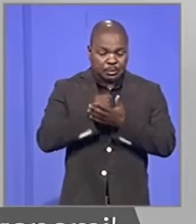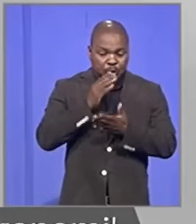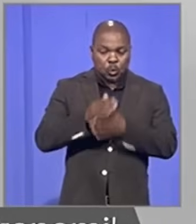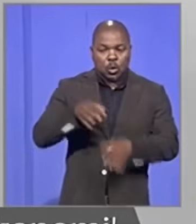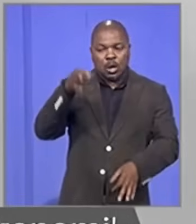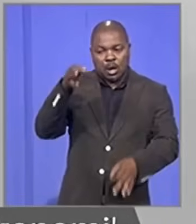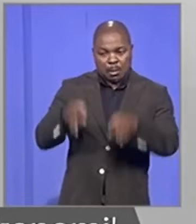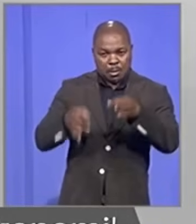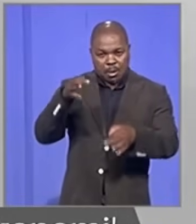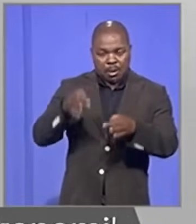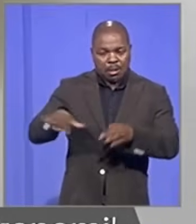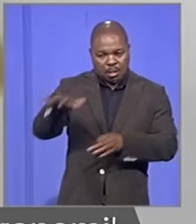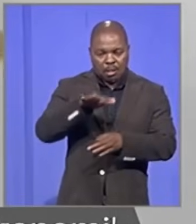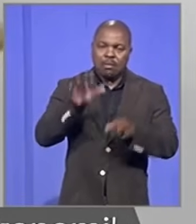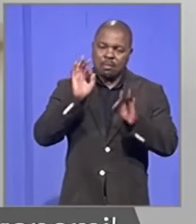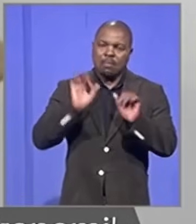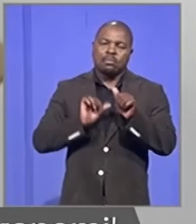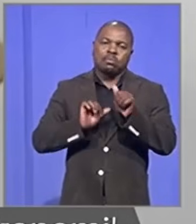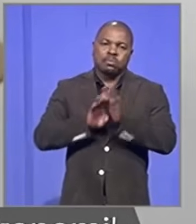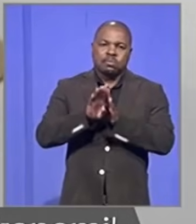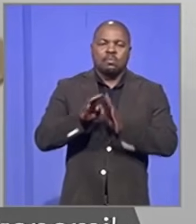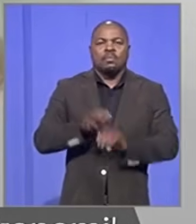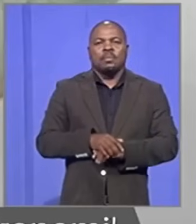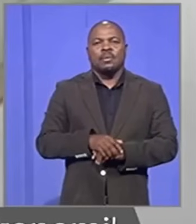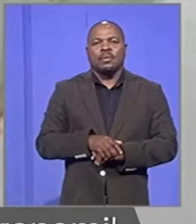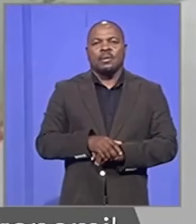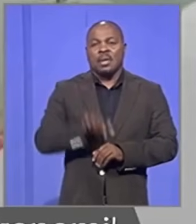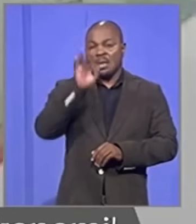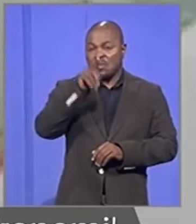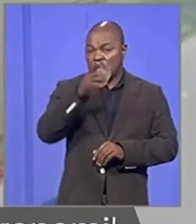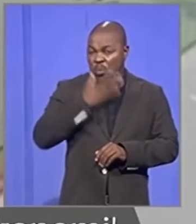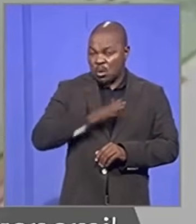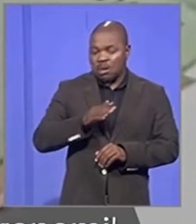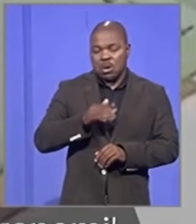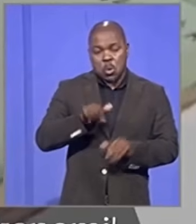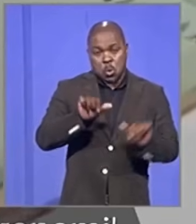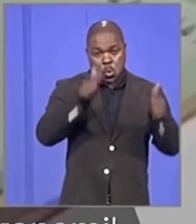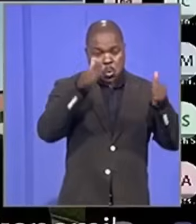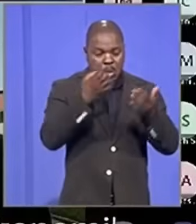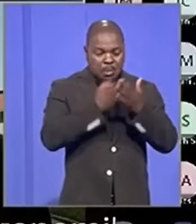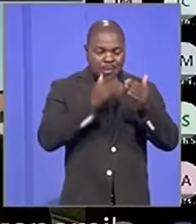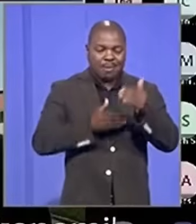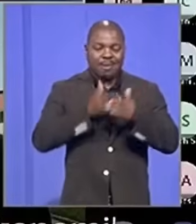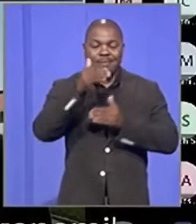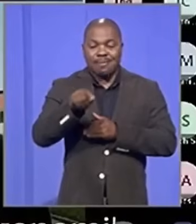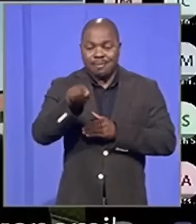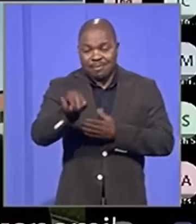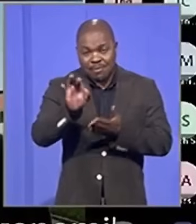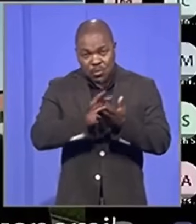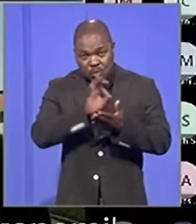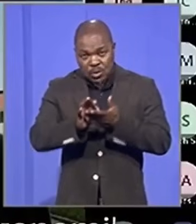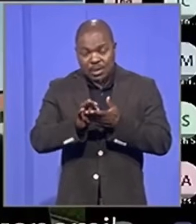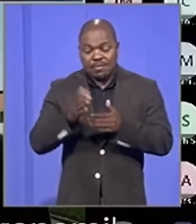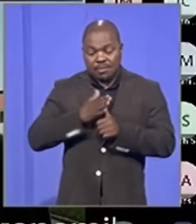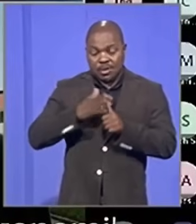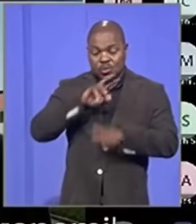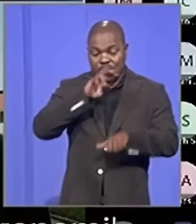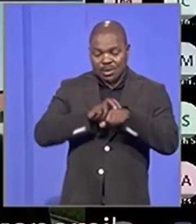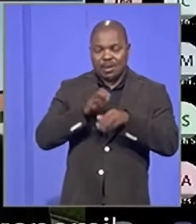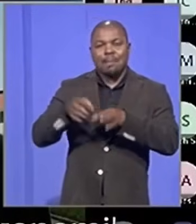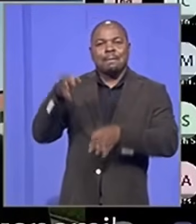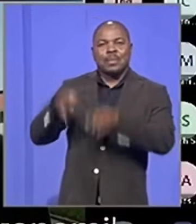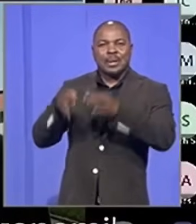se lolame. If we want good economics after this election, we will need good politics,